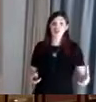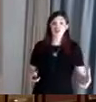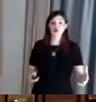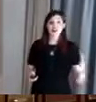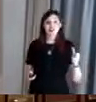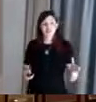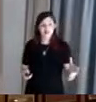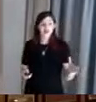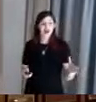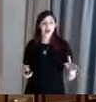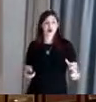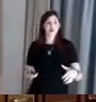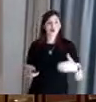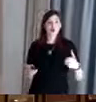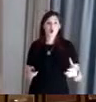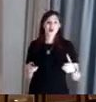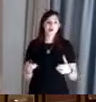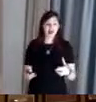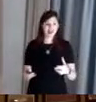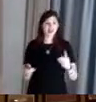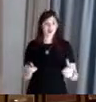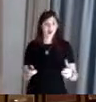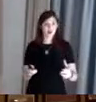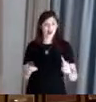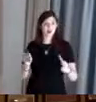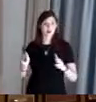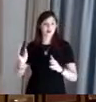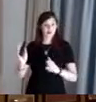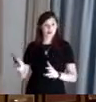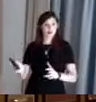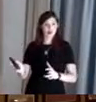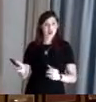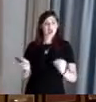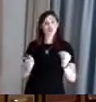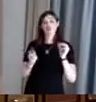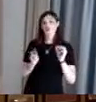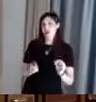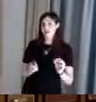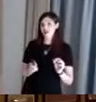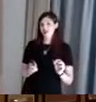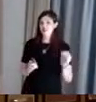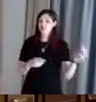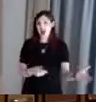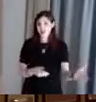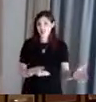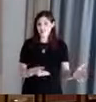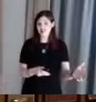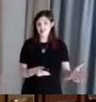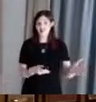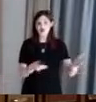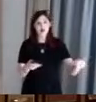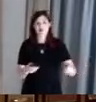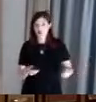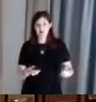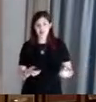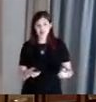actually use the same type of coin mining scripts on people's computers in order to pay for their access to